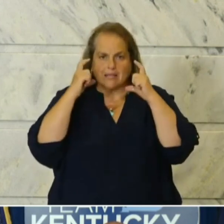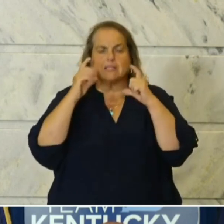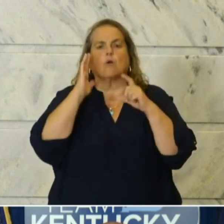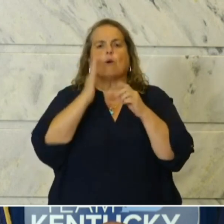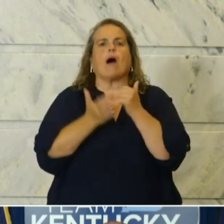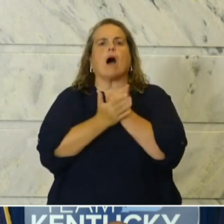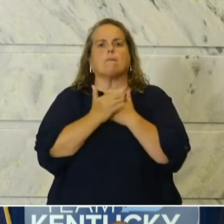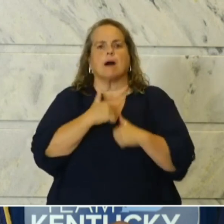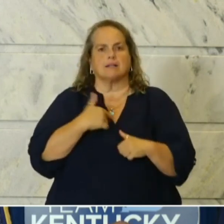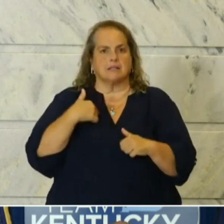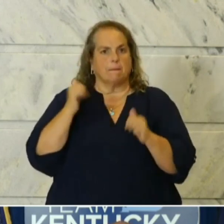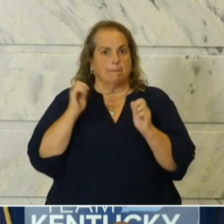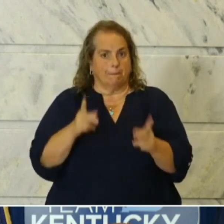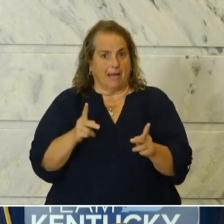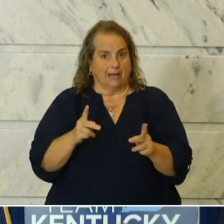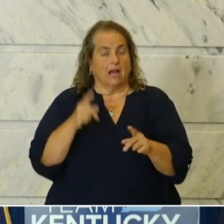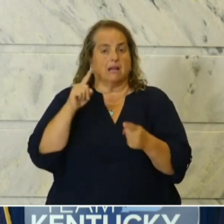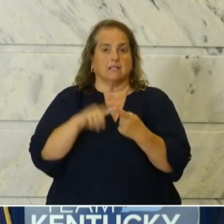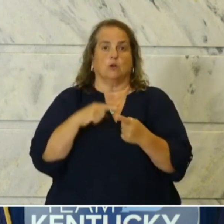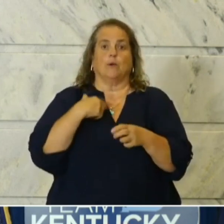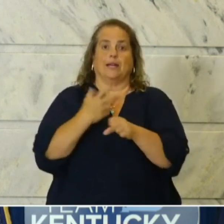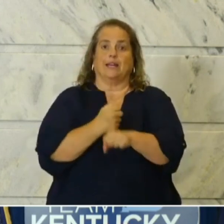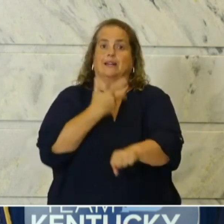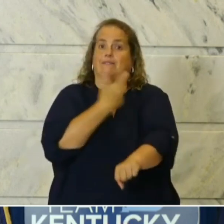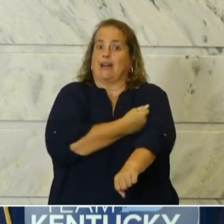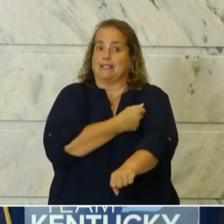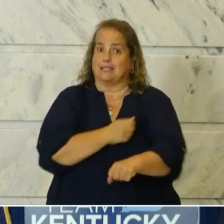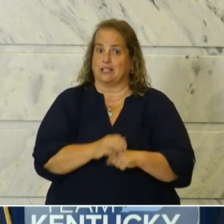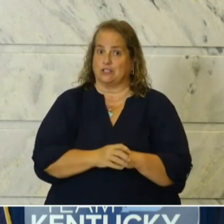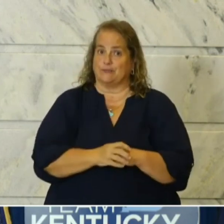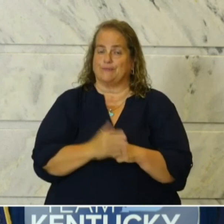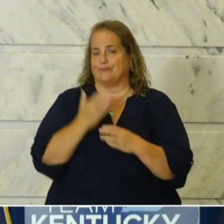back to things until we get a vaccine. Thank you very much, Governor.